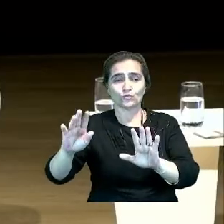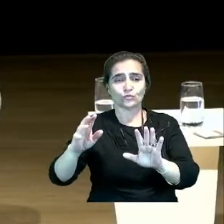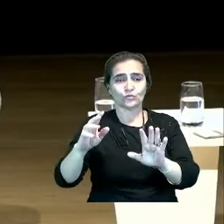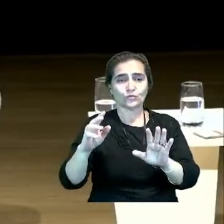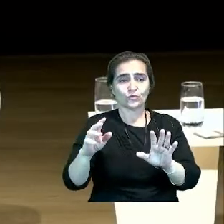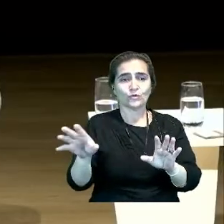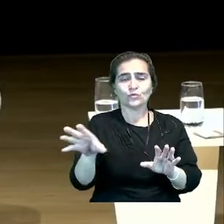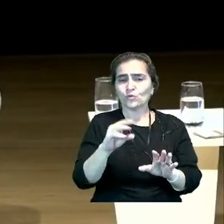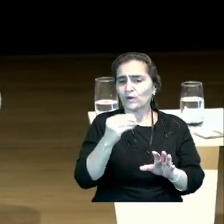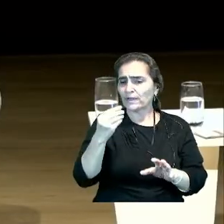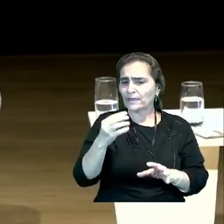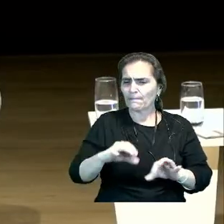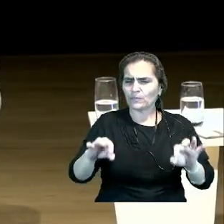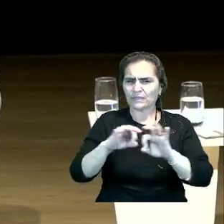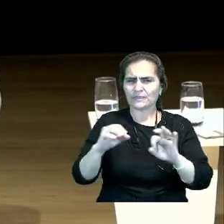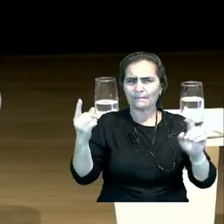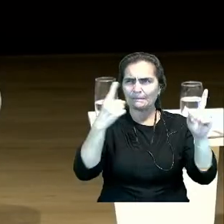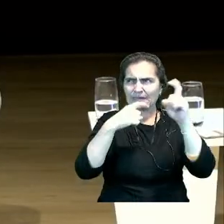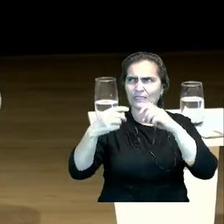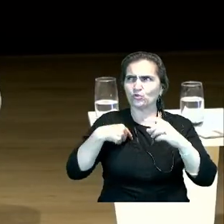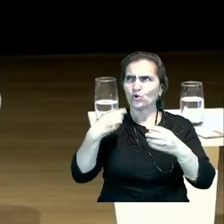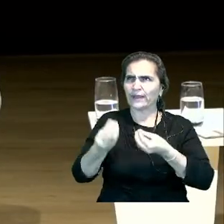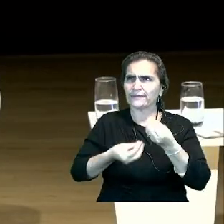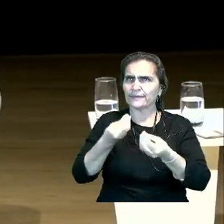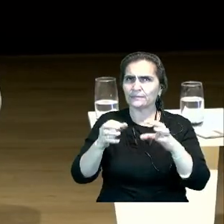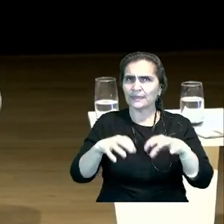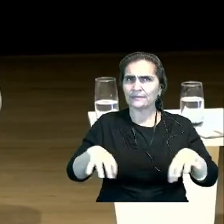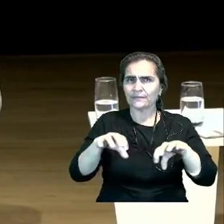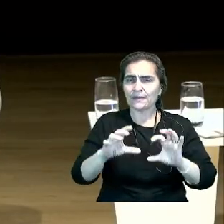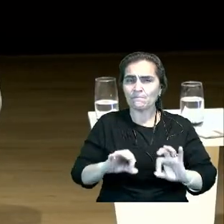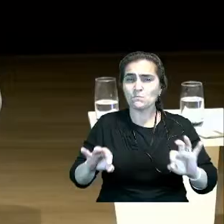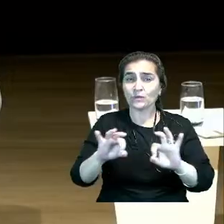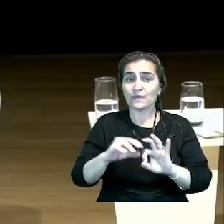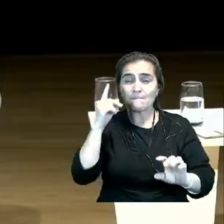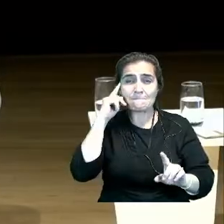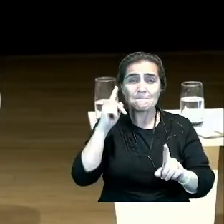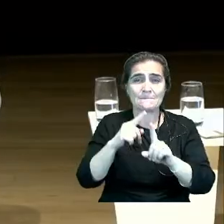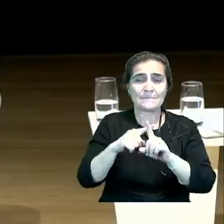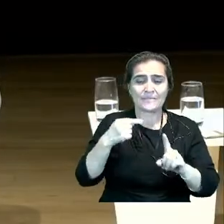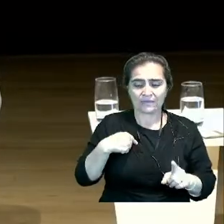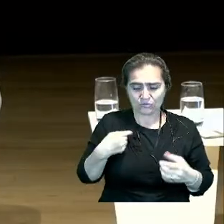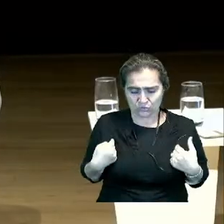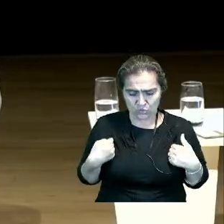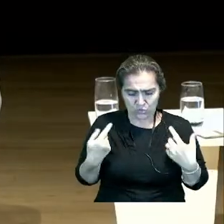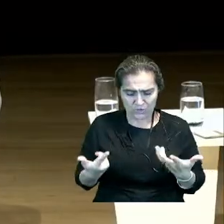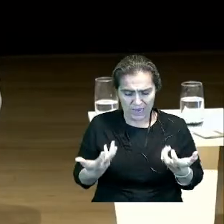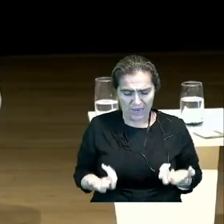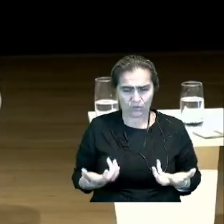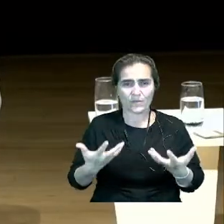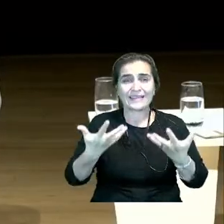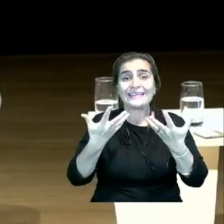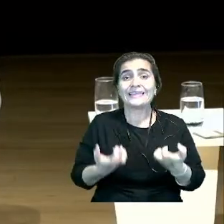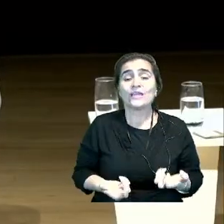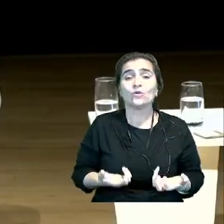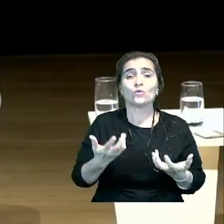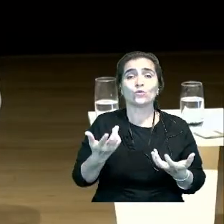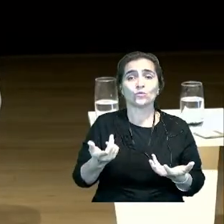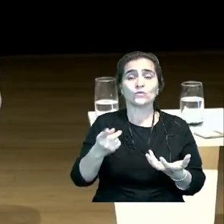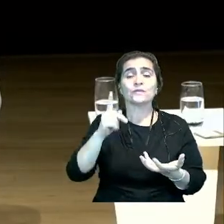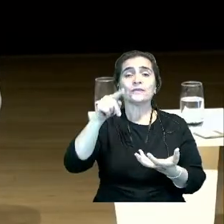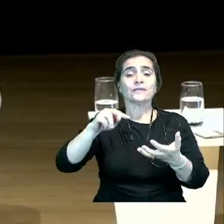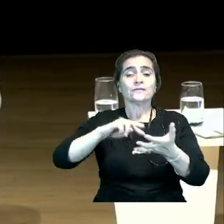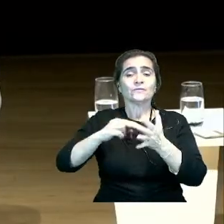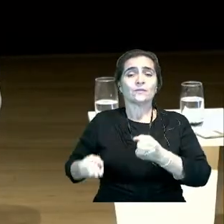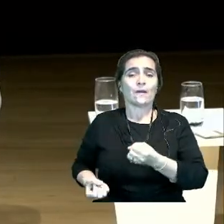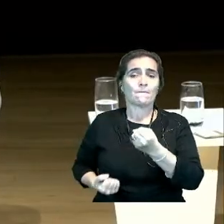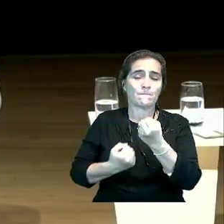housewives, but each one does something and they have to think that their work has to be done so well so